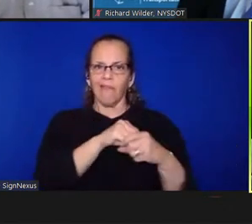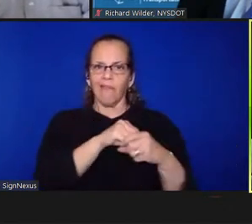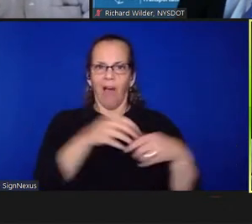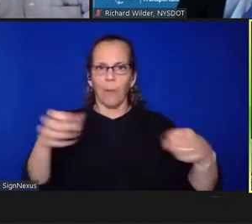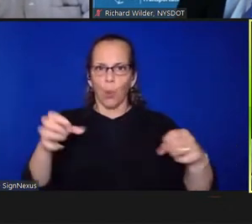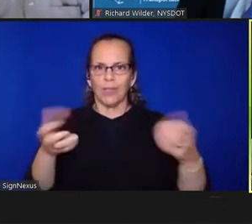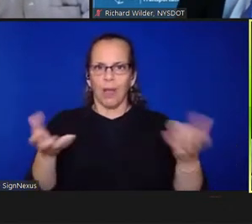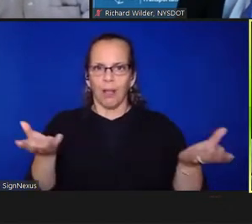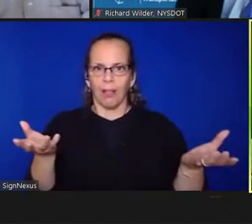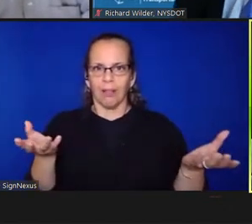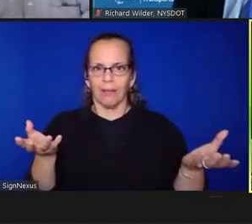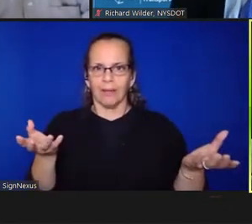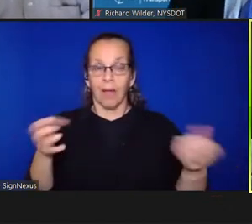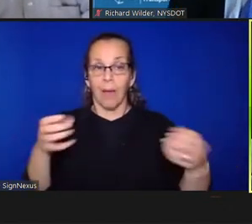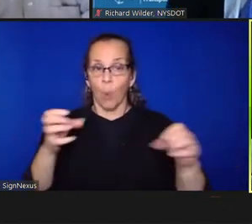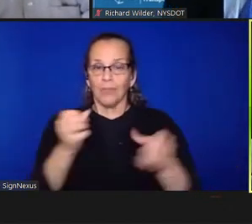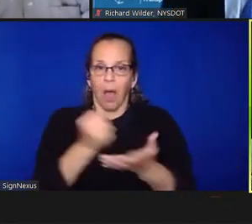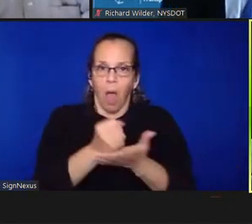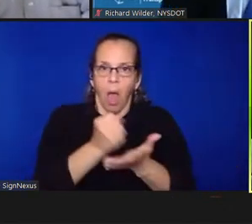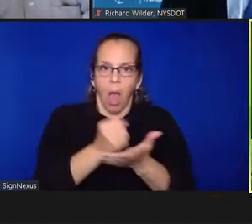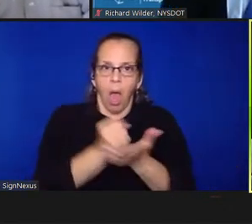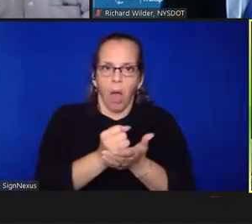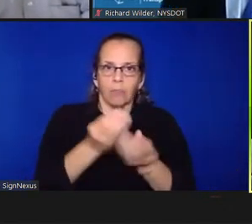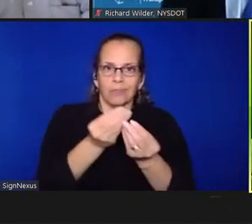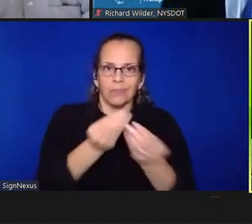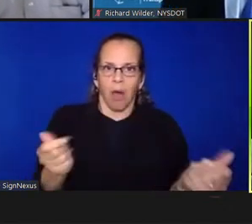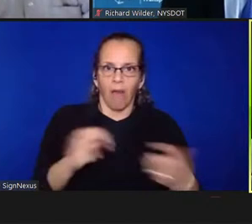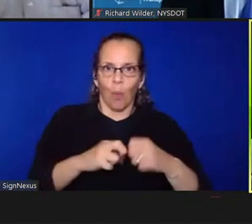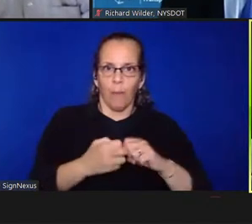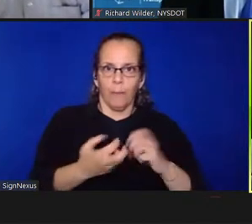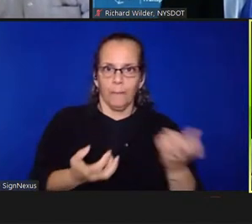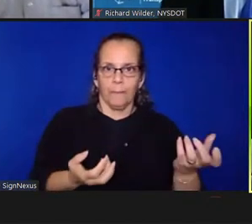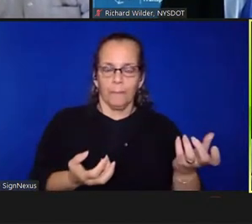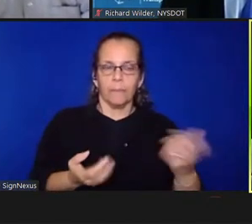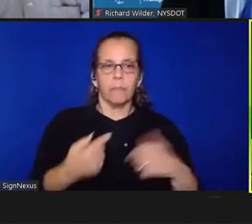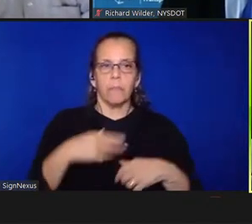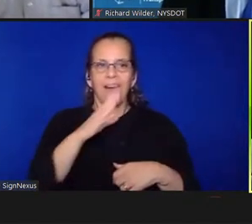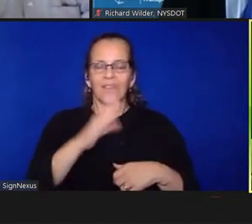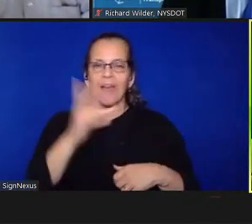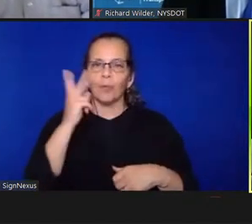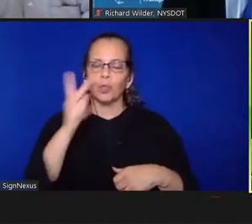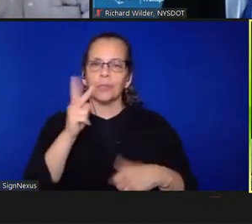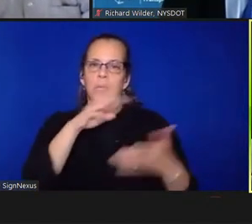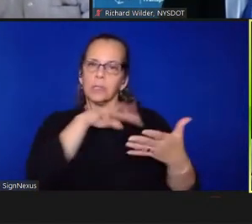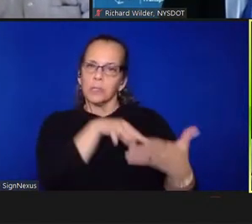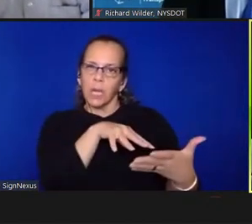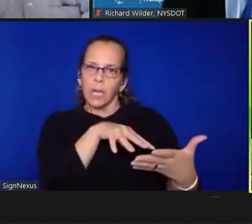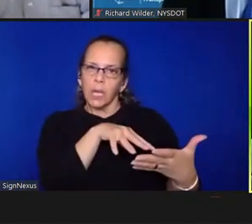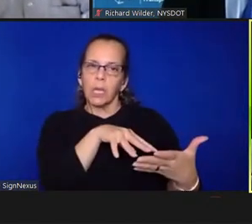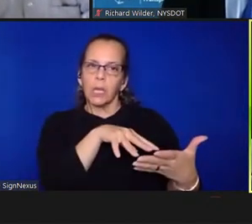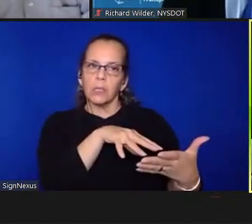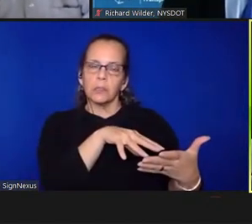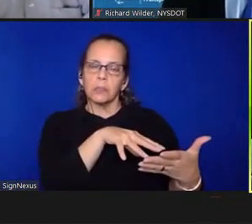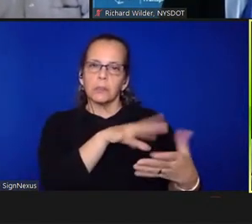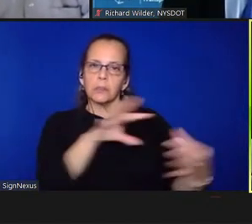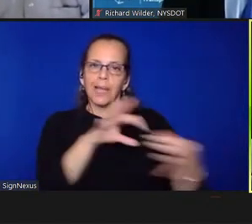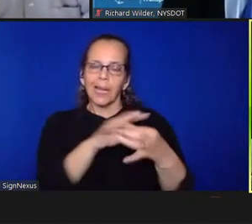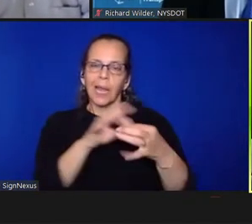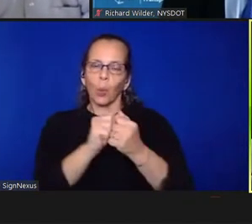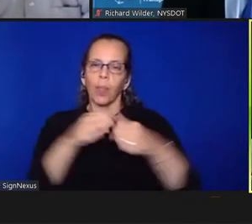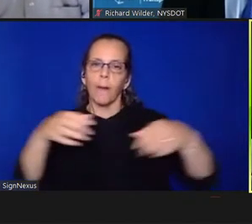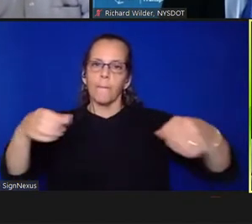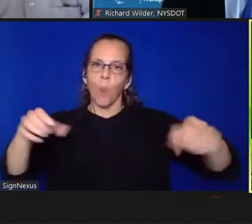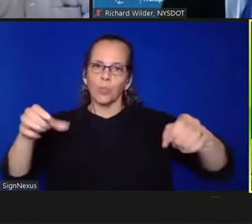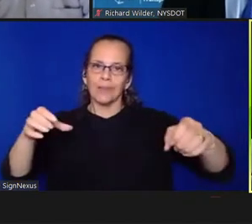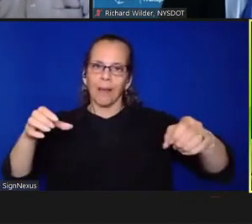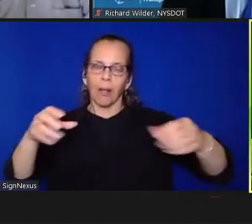alleviate them I haven't seen any reports or studies that specifically indicate that motorcycles contribute to any of the factors that would again warrant